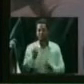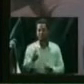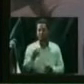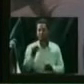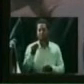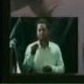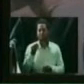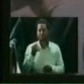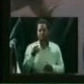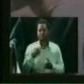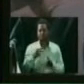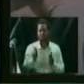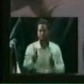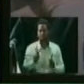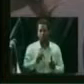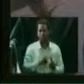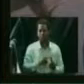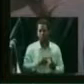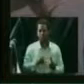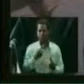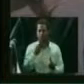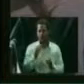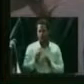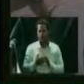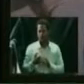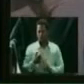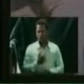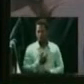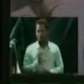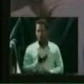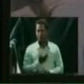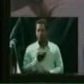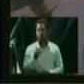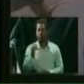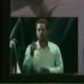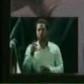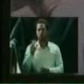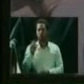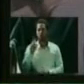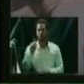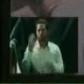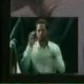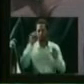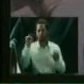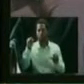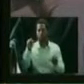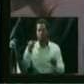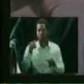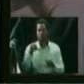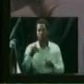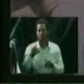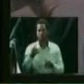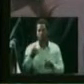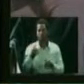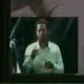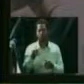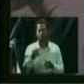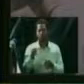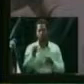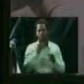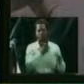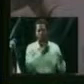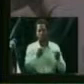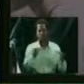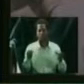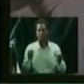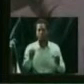in salaries and benefits. How can our superintendent continue to justify and to legally fill these positions while at the same time